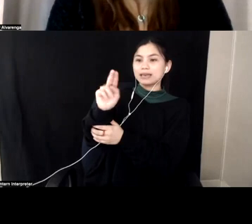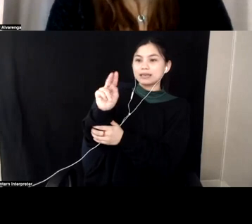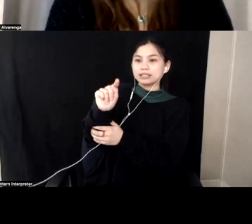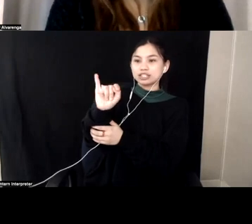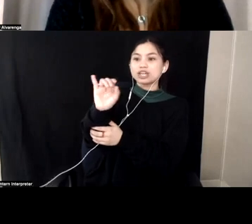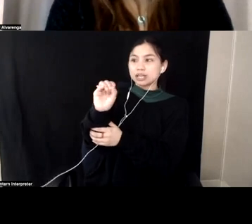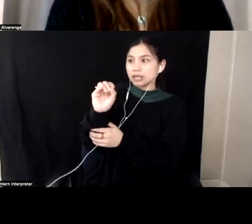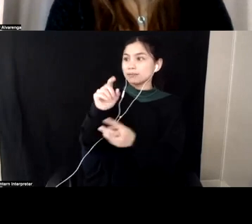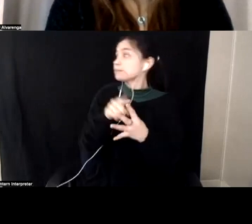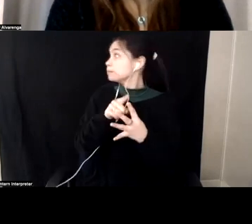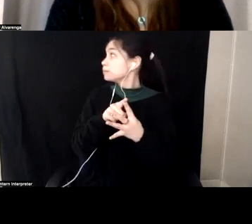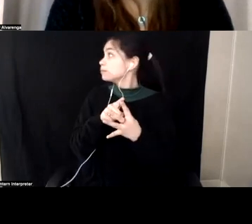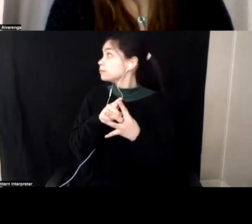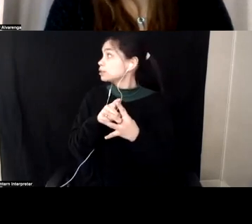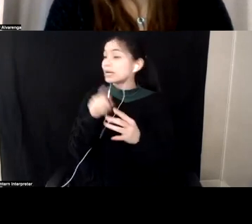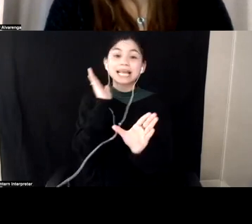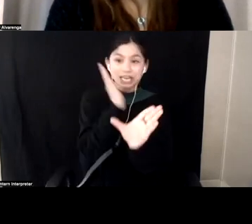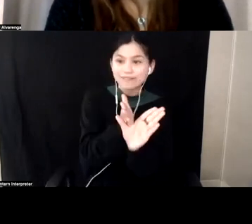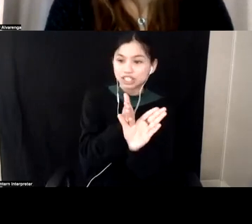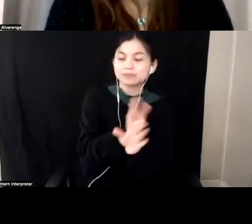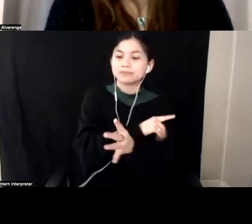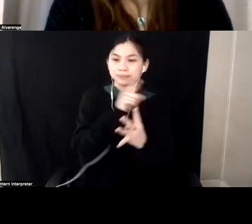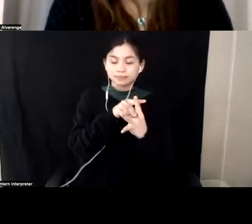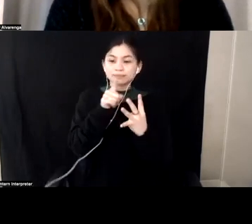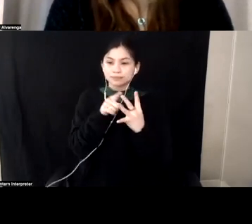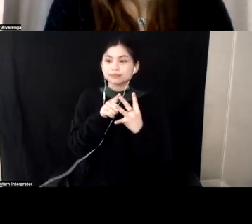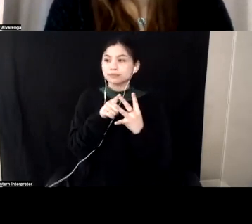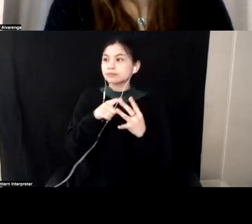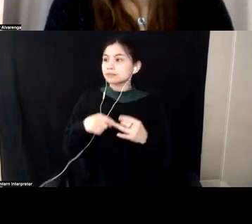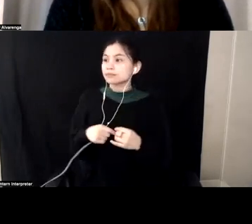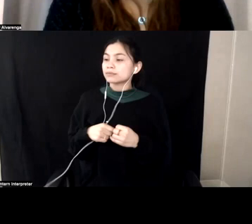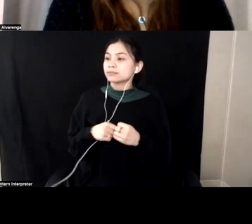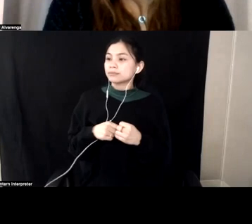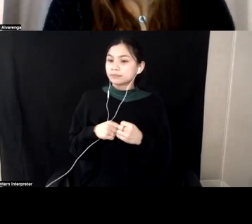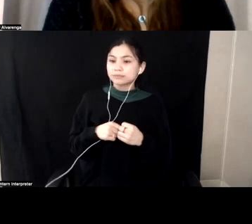in a partnership. So alongside